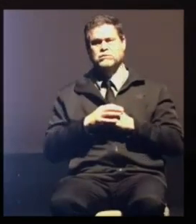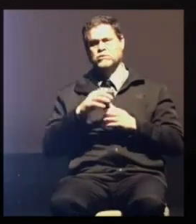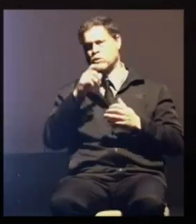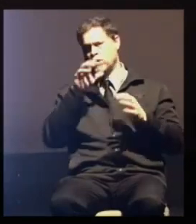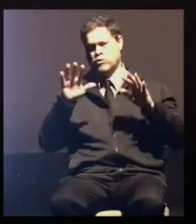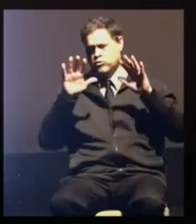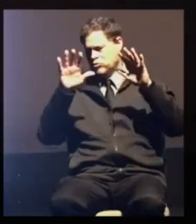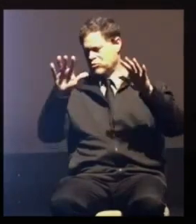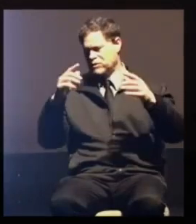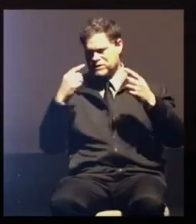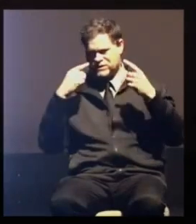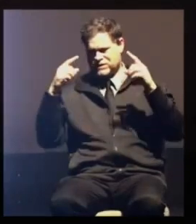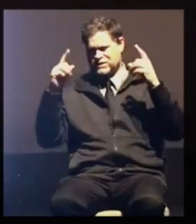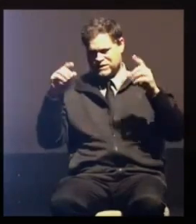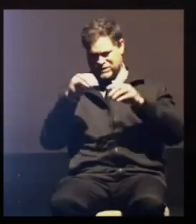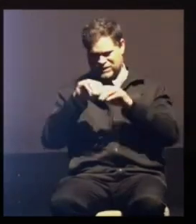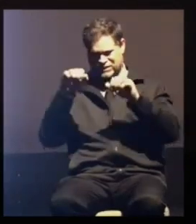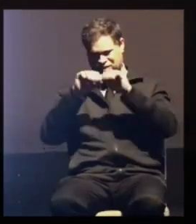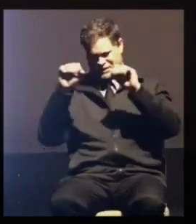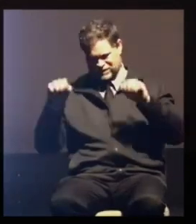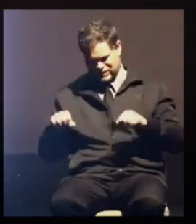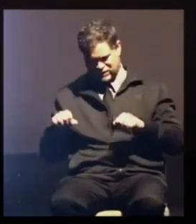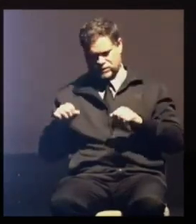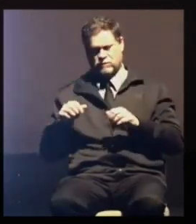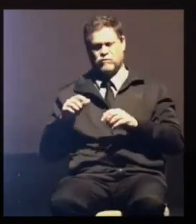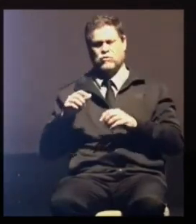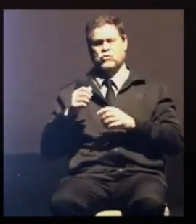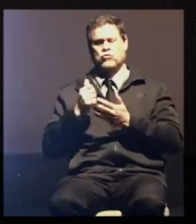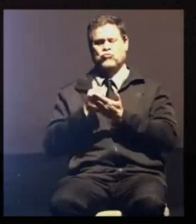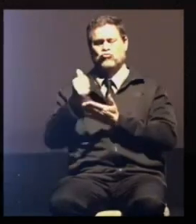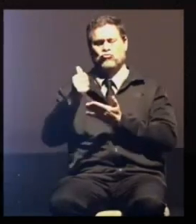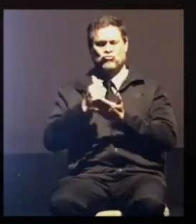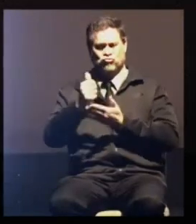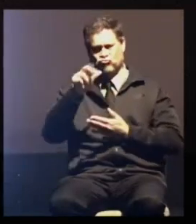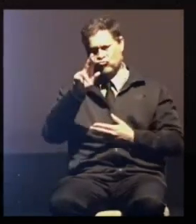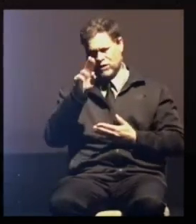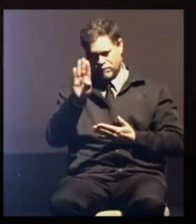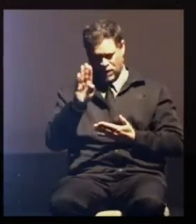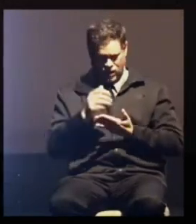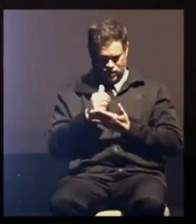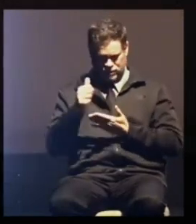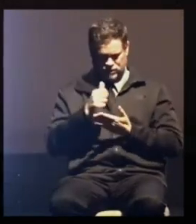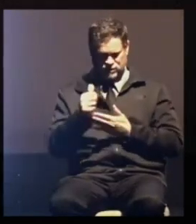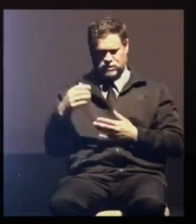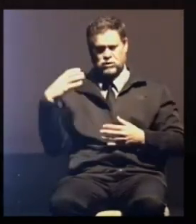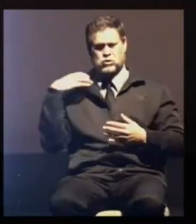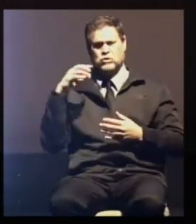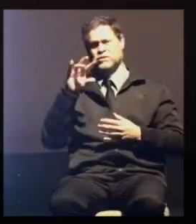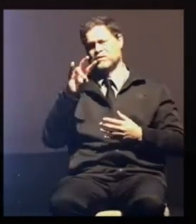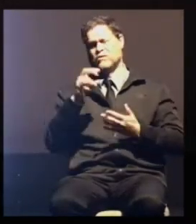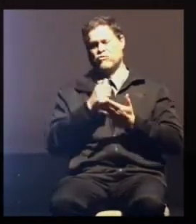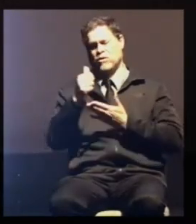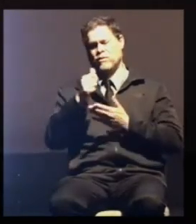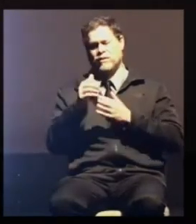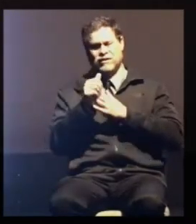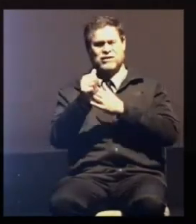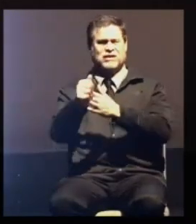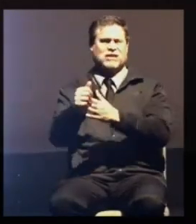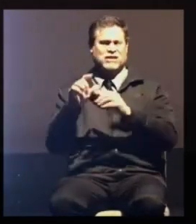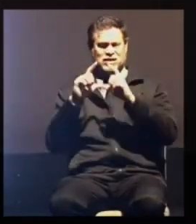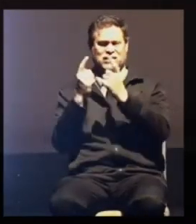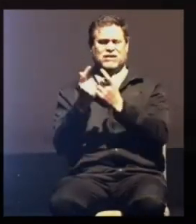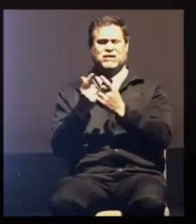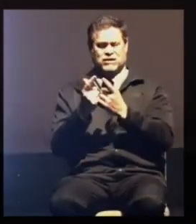had great success in the system we used. If you're a running back, I've coached seven running backs that led the league